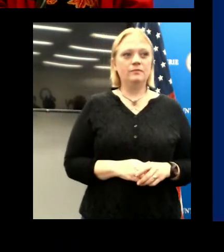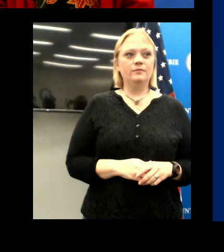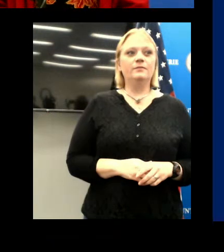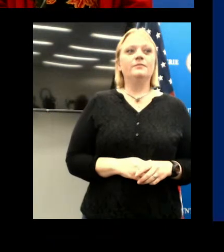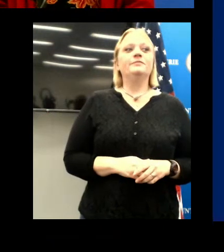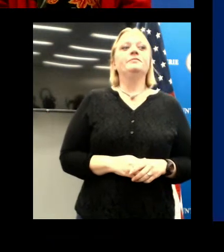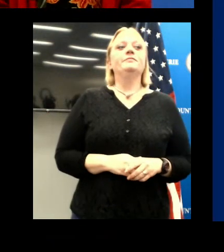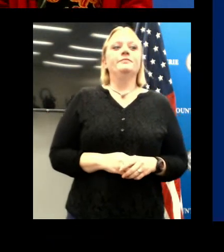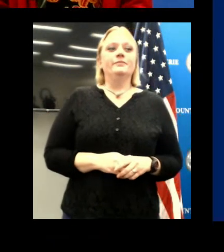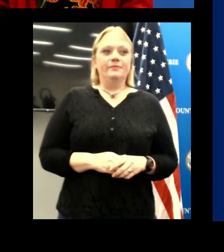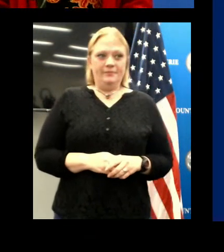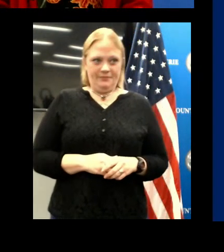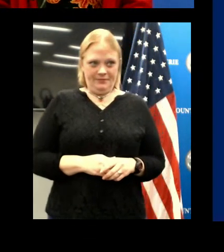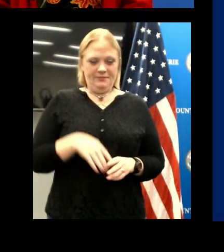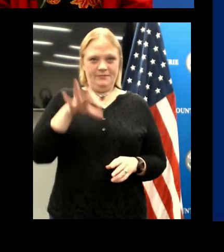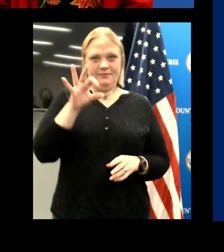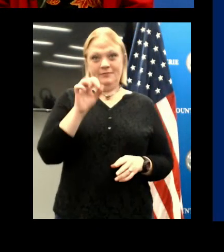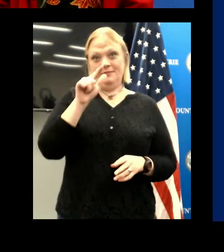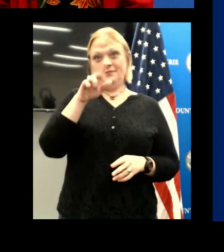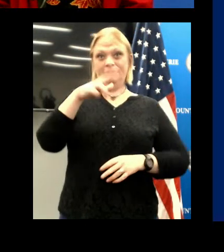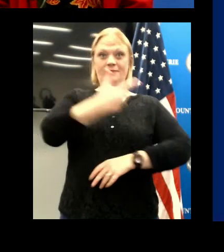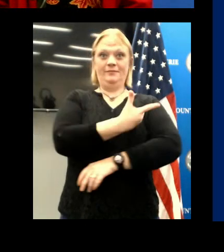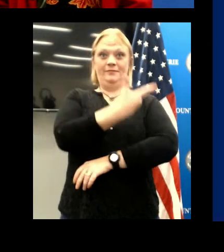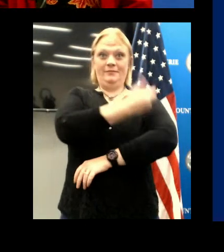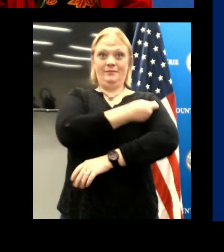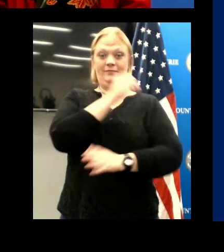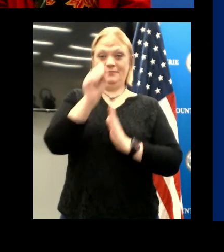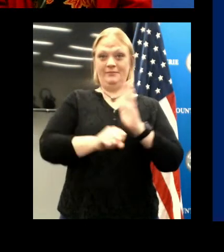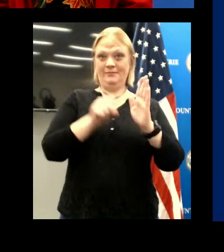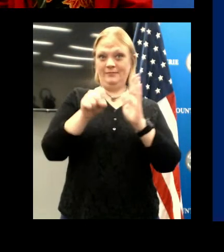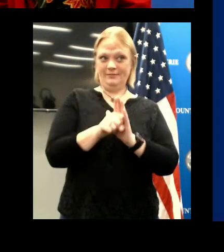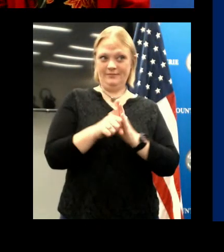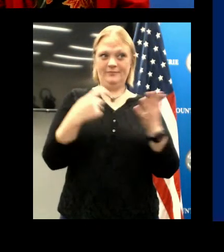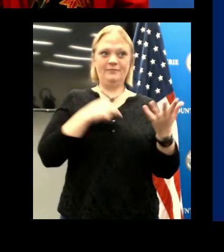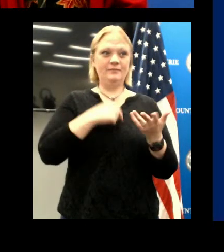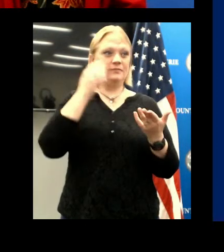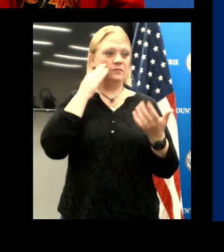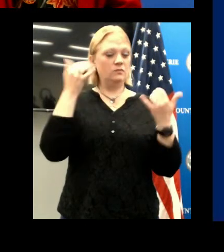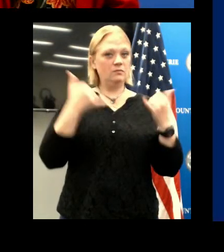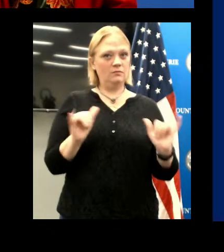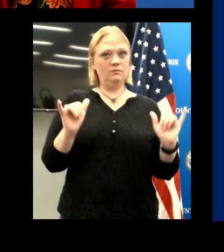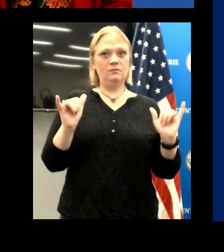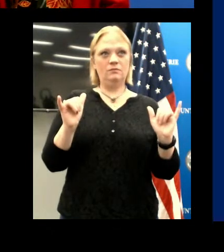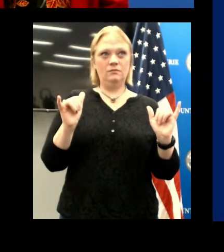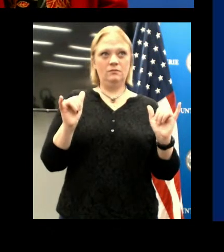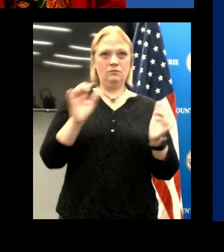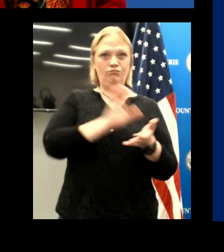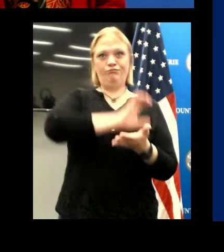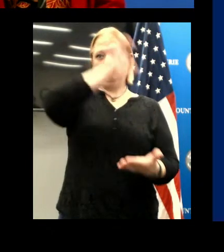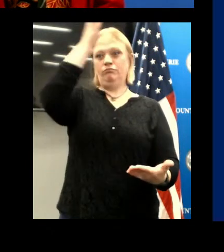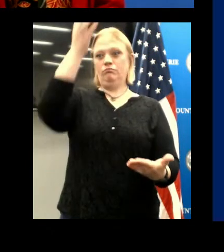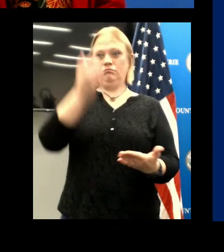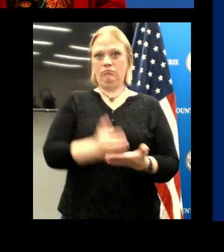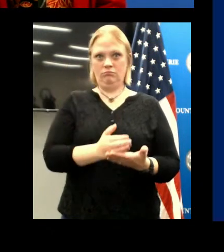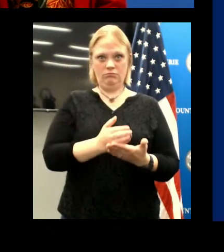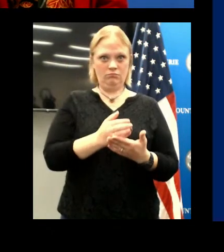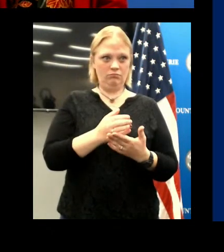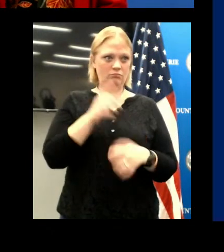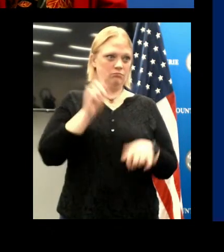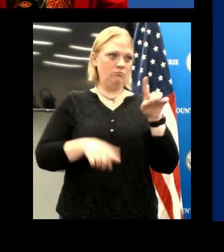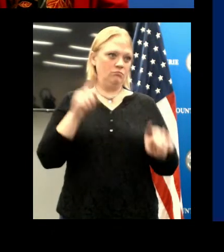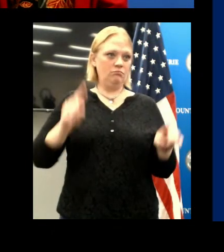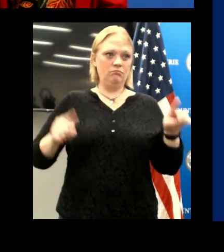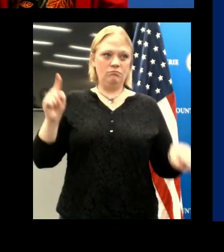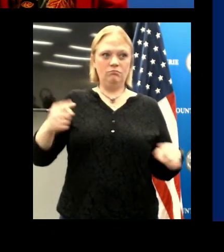And then it's flu vaccine season. So we know that there is still a great supply of flu vaccine, all different types.